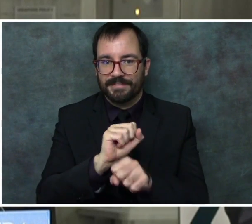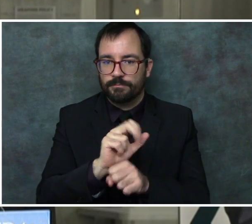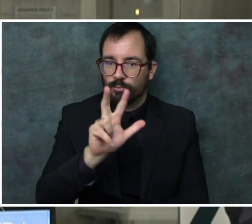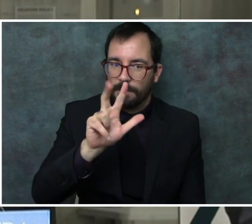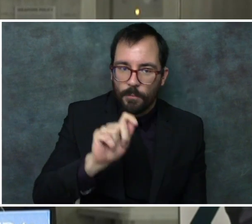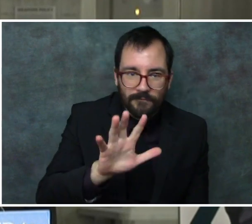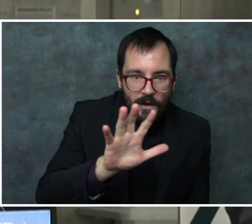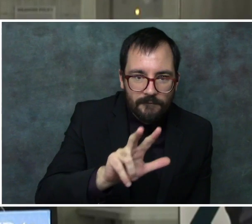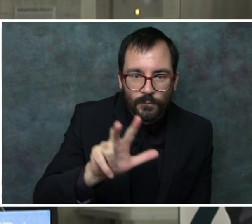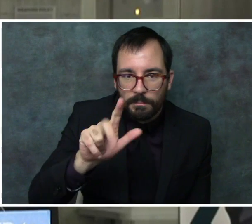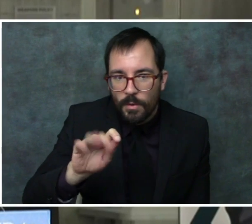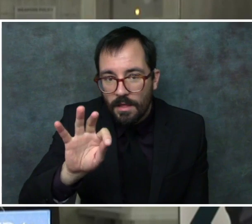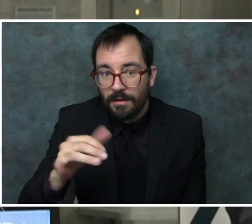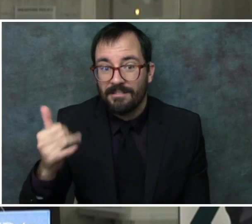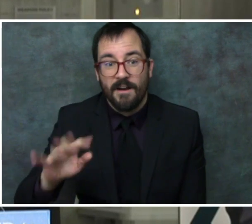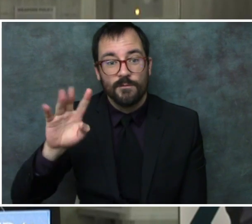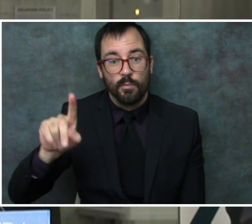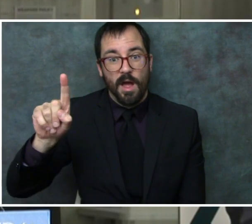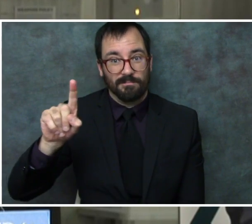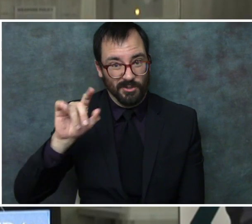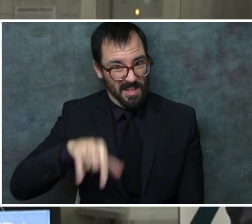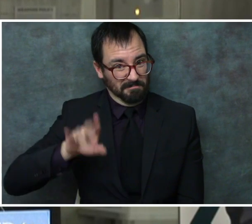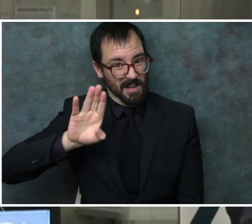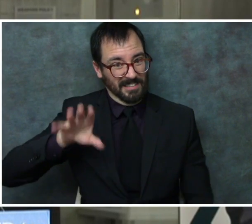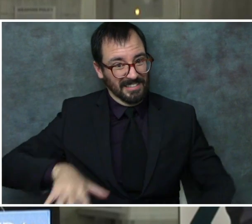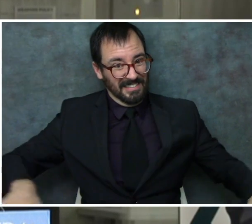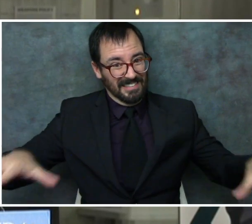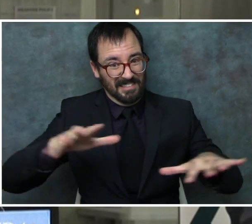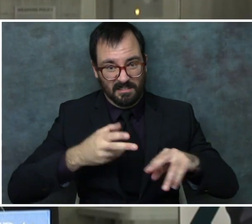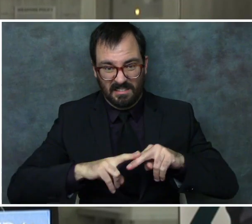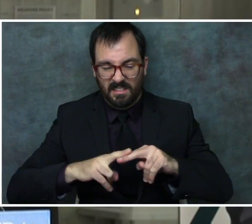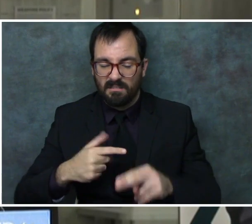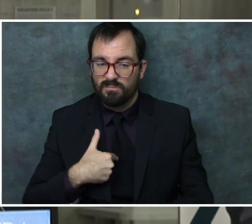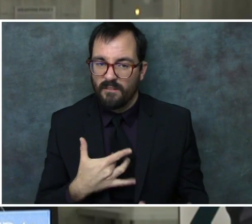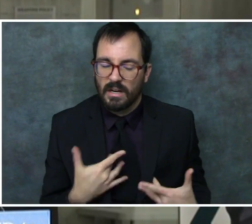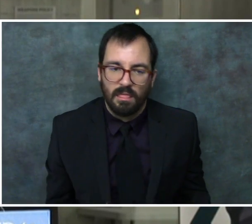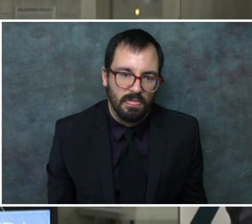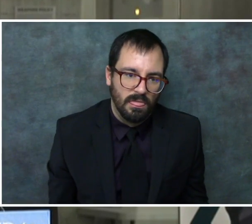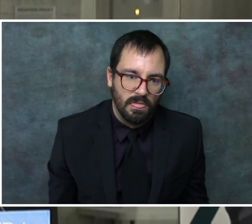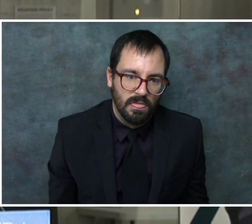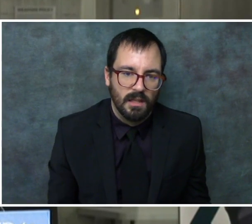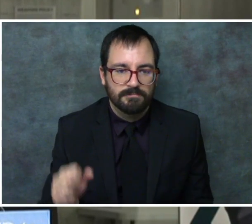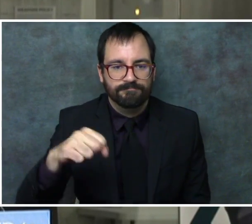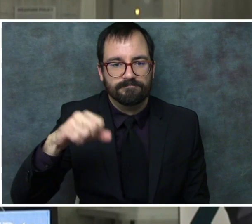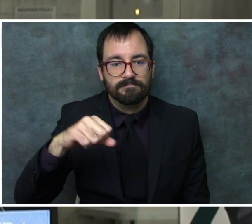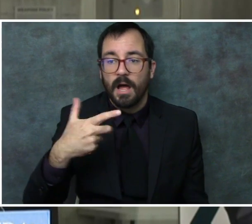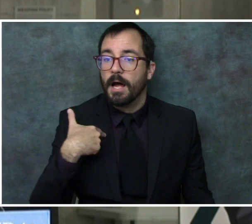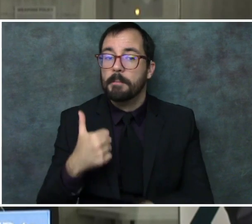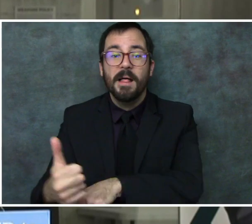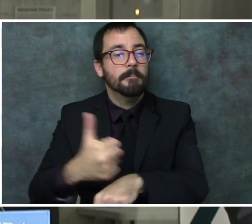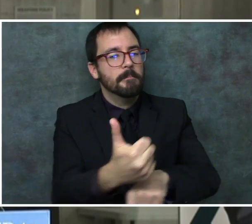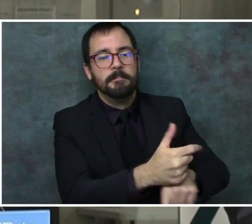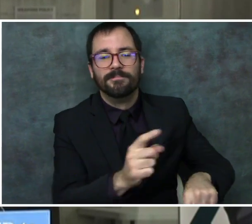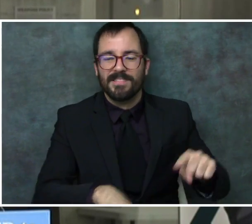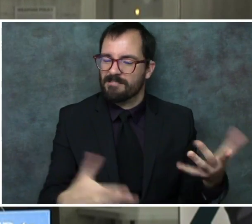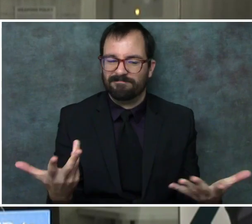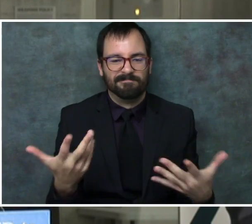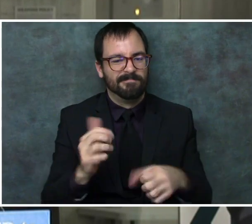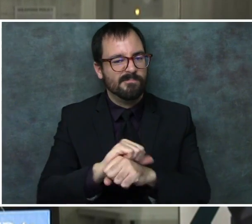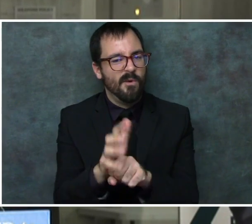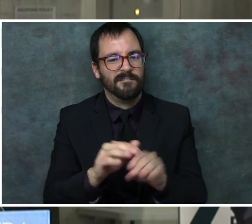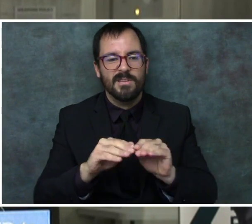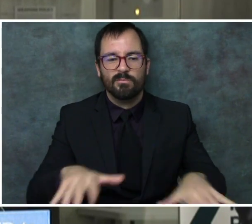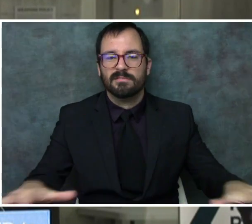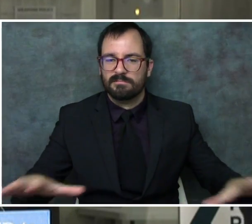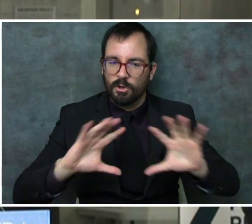It's disheartening in some ways, and there's no one to blame. We're talking about a pandemic, a worldwide pandemic, and we're just asking